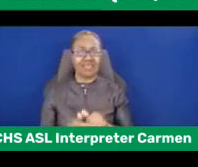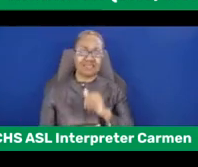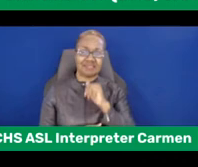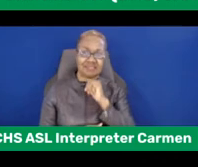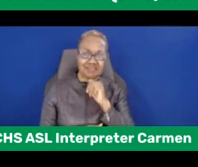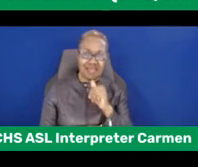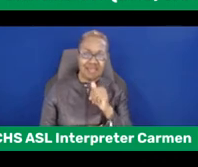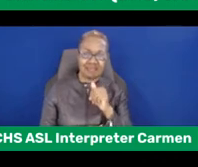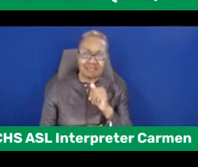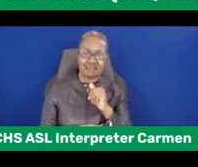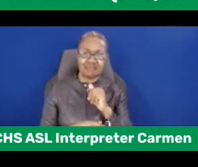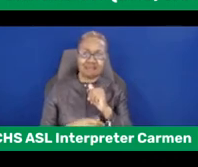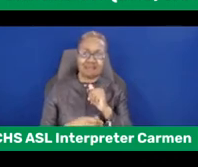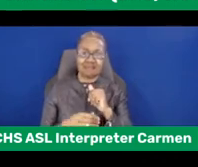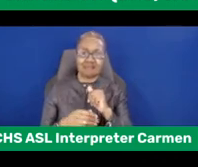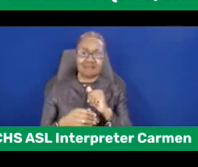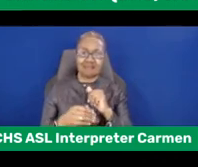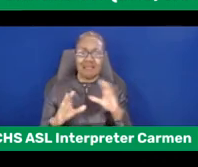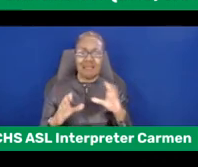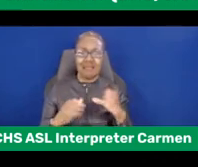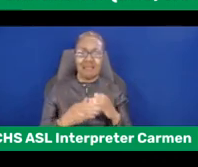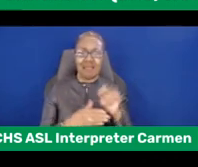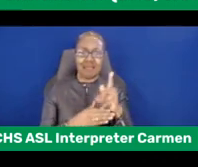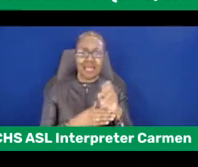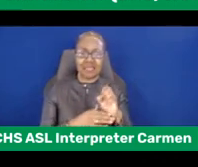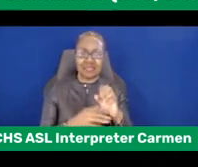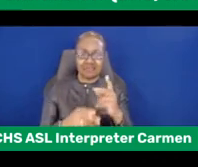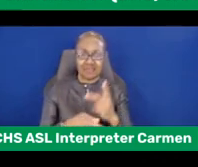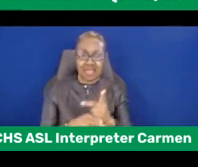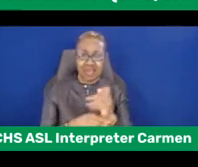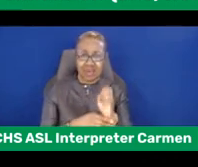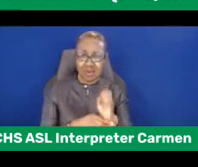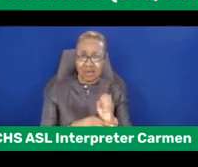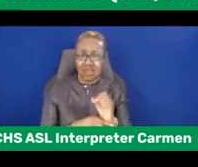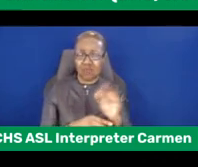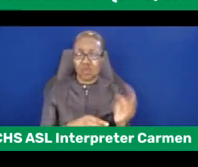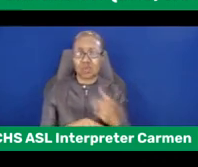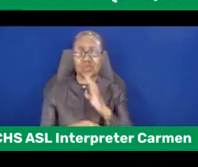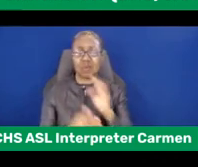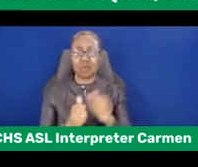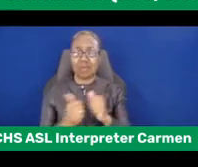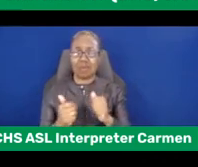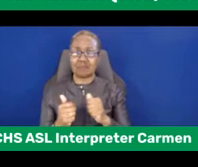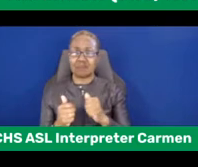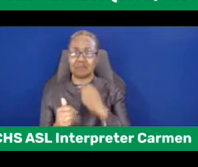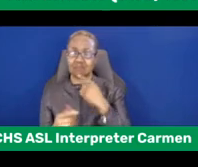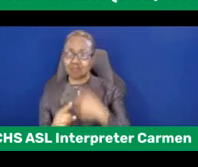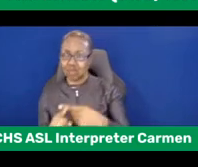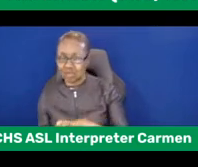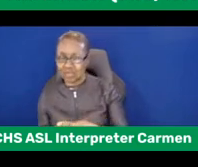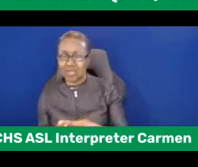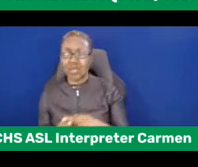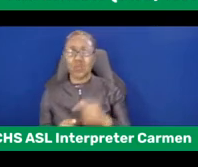That's not collective care if we're not talking about the challenges we're facing and how we work through them.